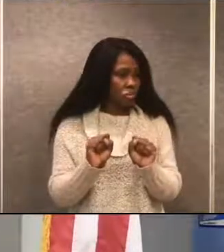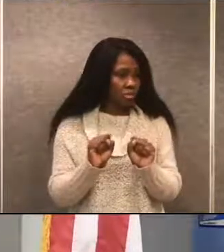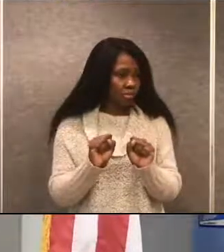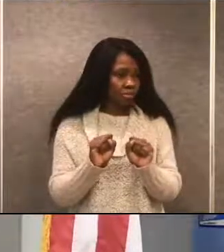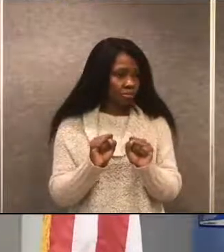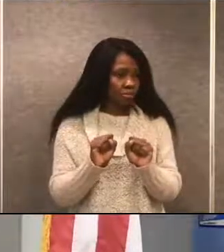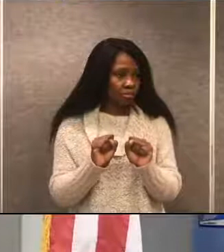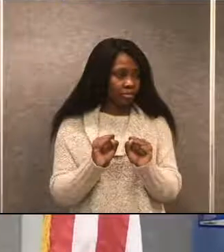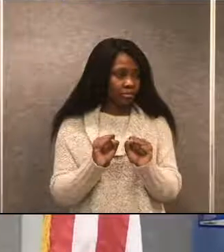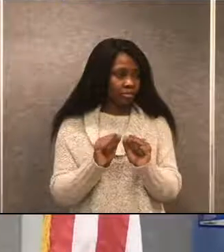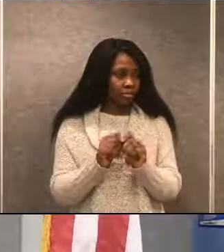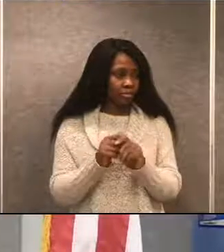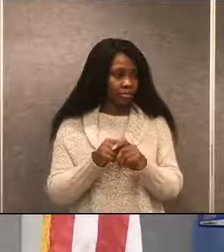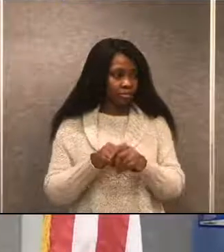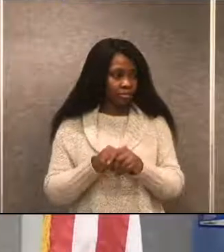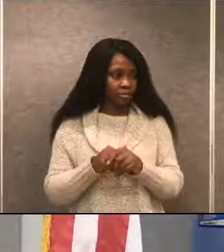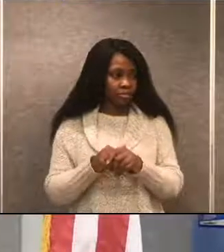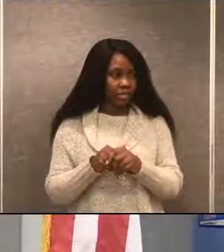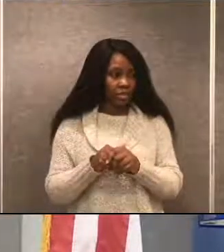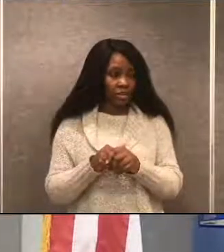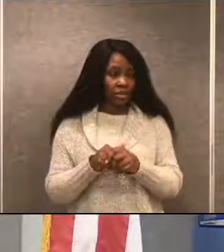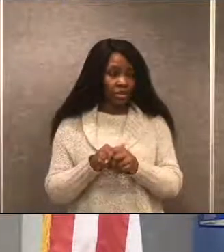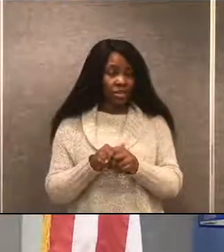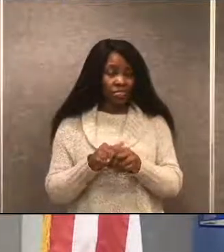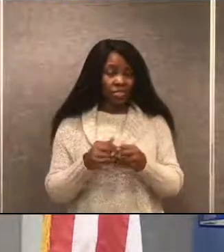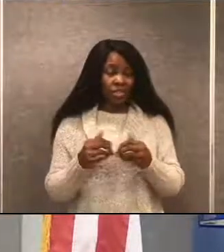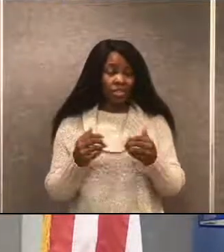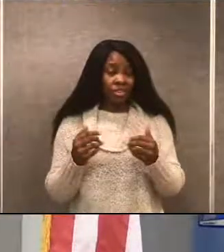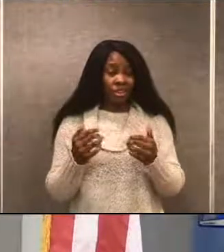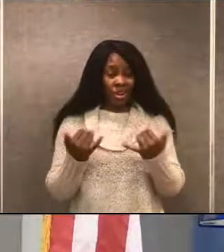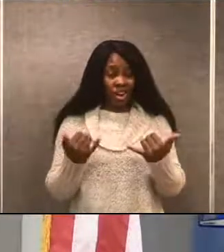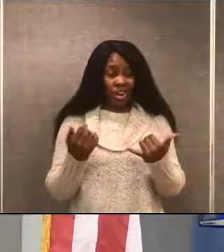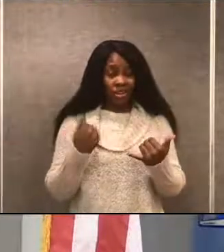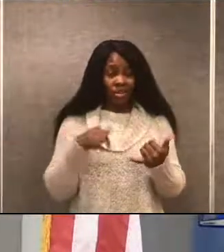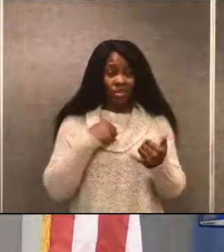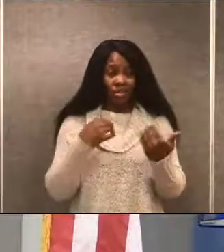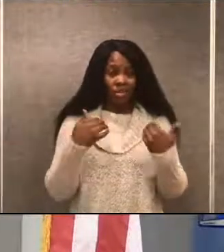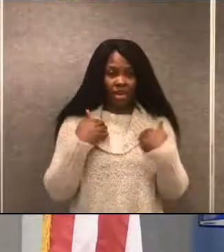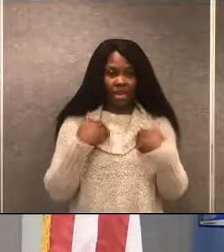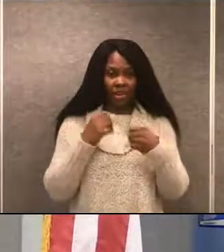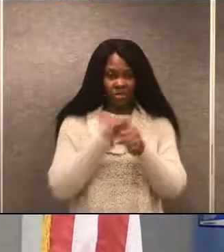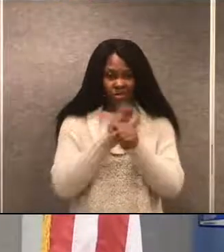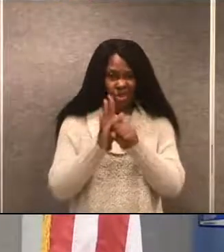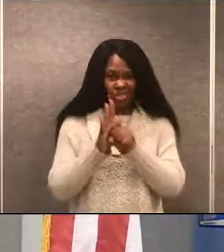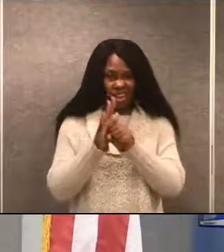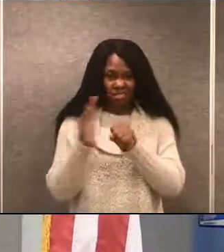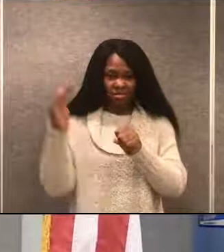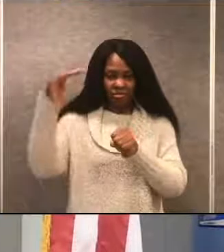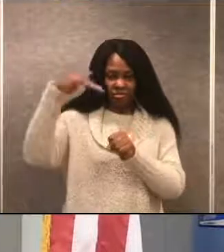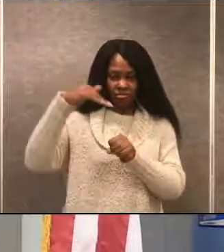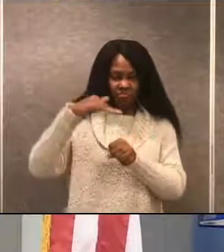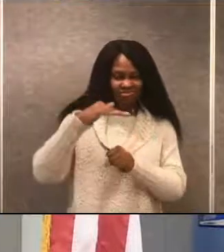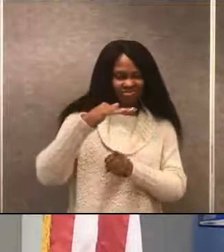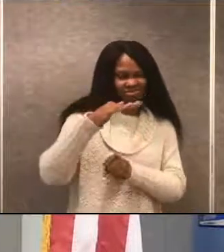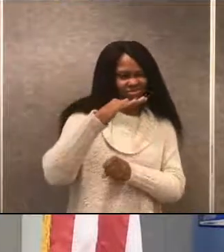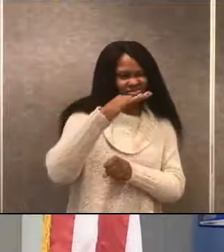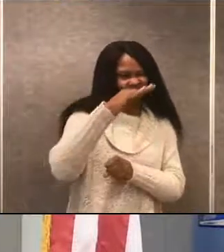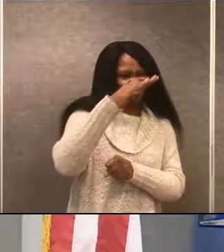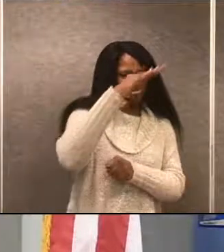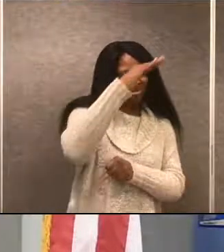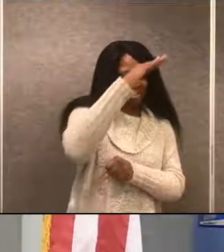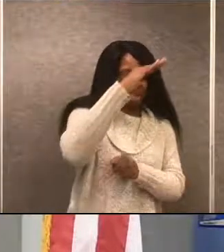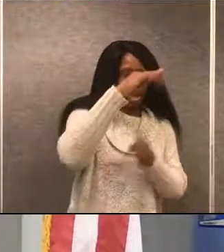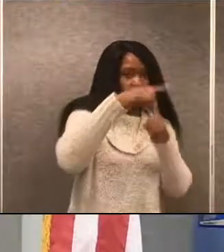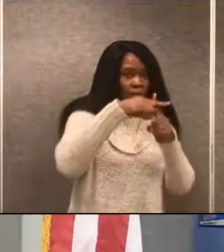point, there's a current spike. We knew and we expected that there would be an increase in the number of